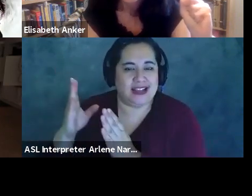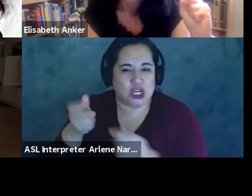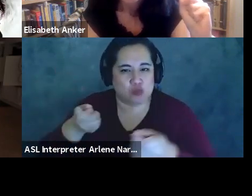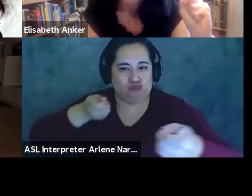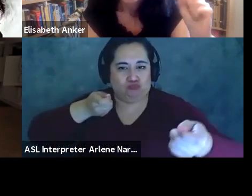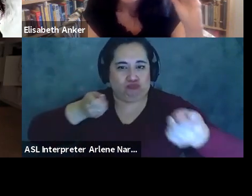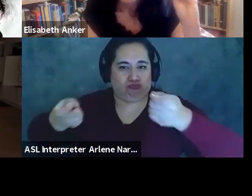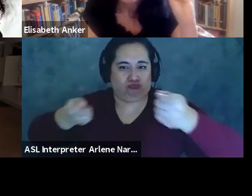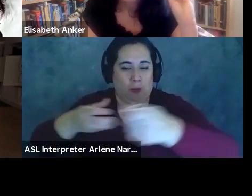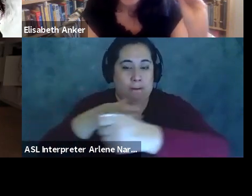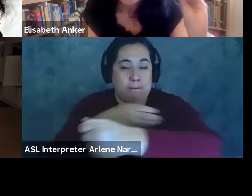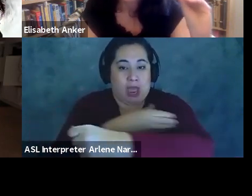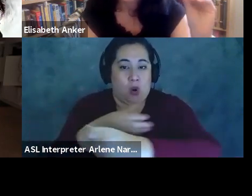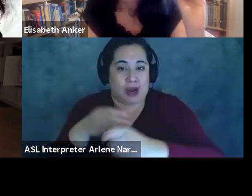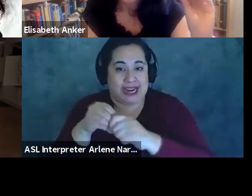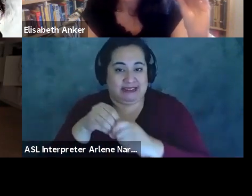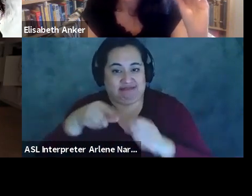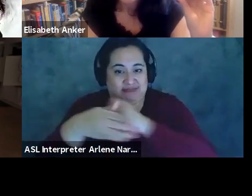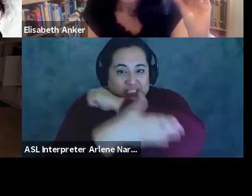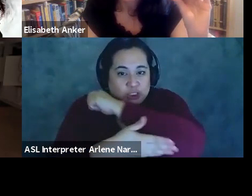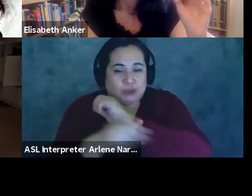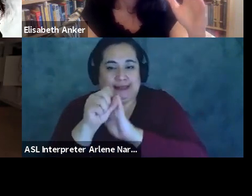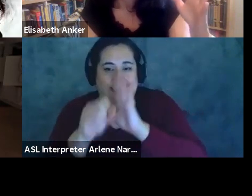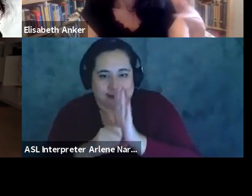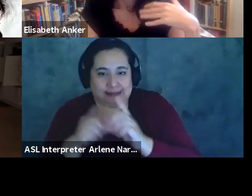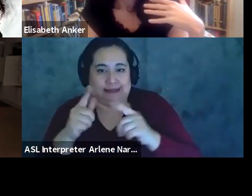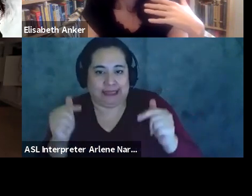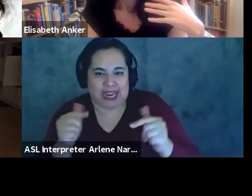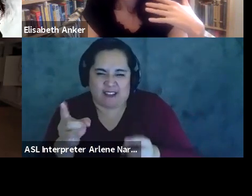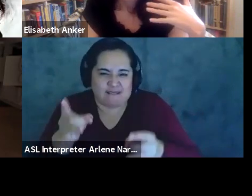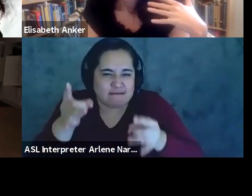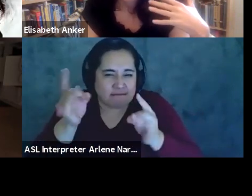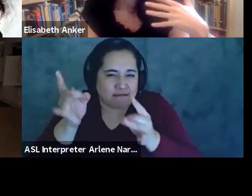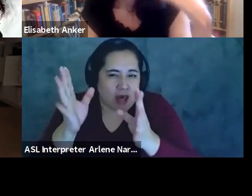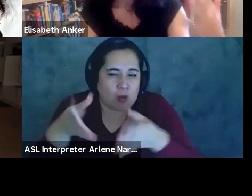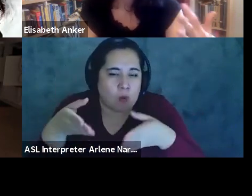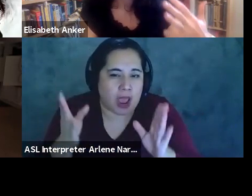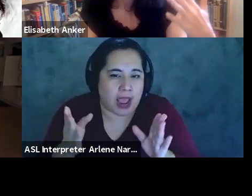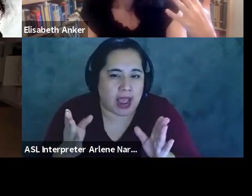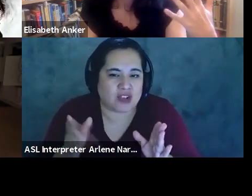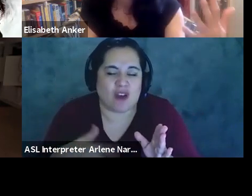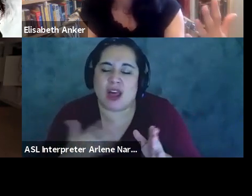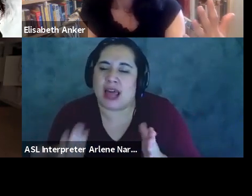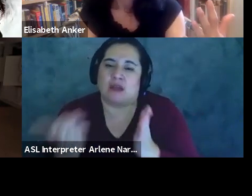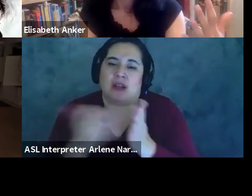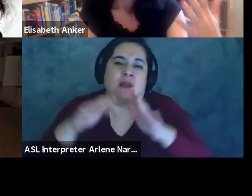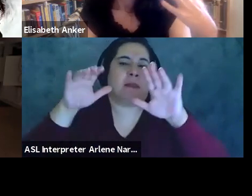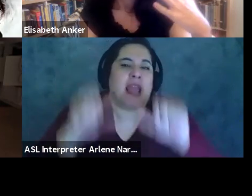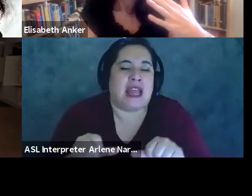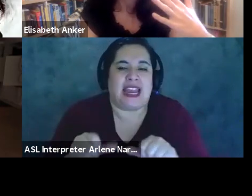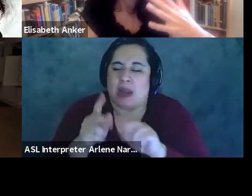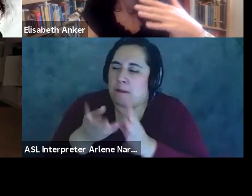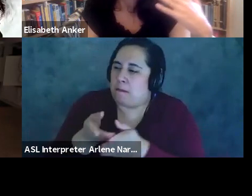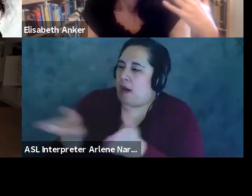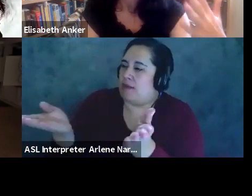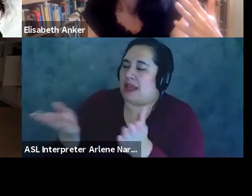control state power, in particular and in violent ways. So it's right? A reclamation even of a public in a particular way.